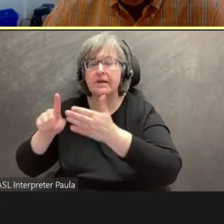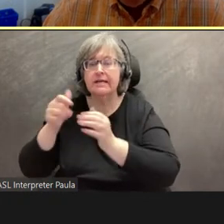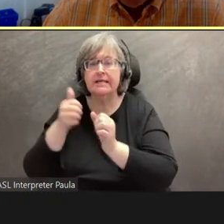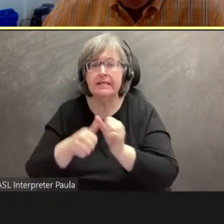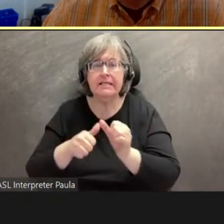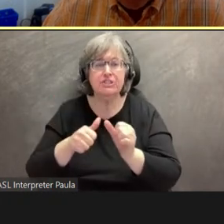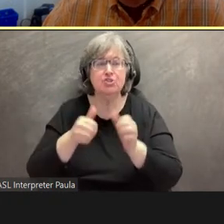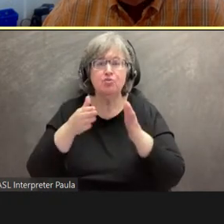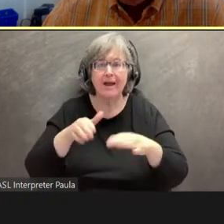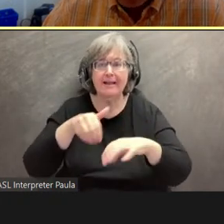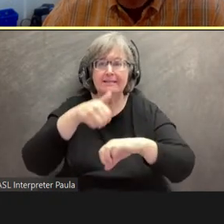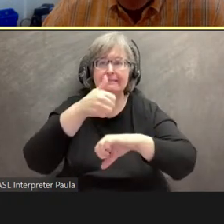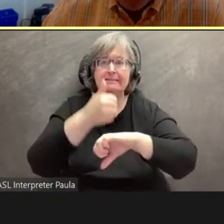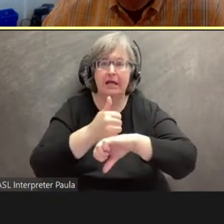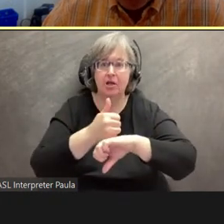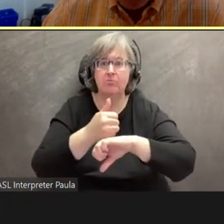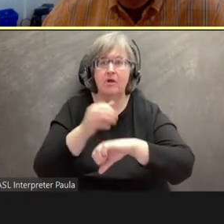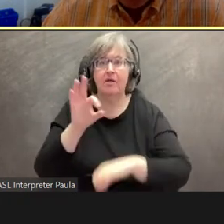configuration